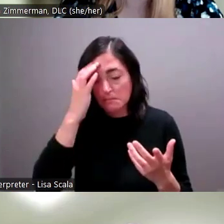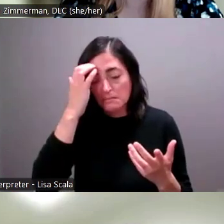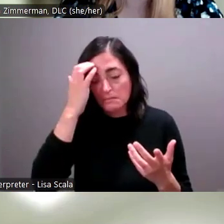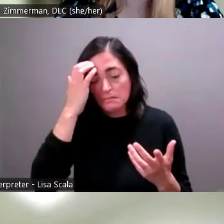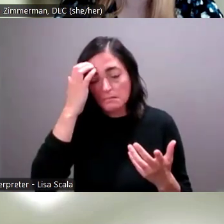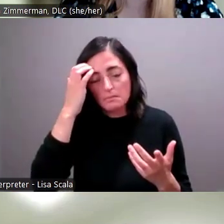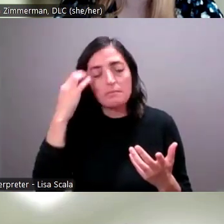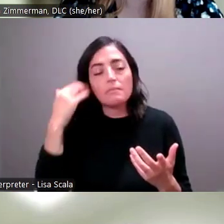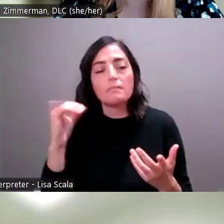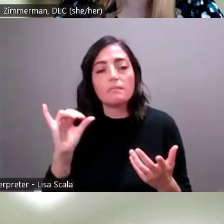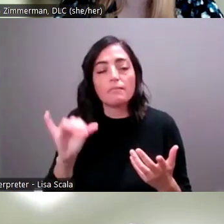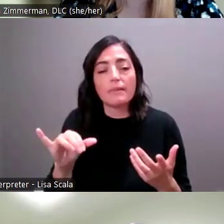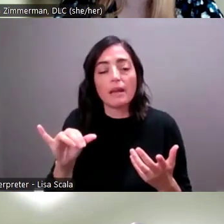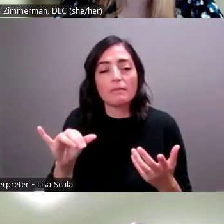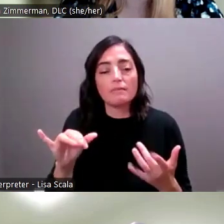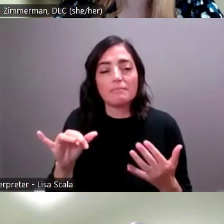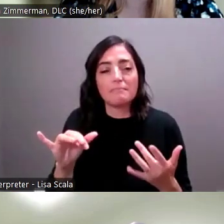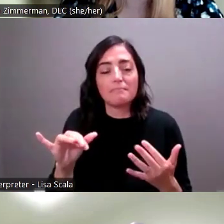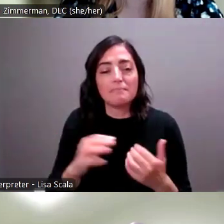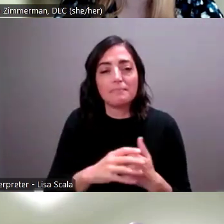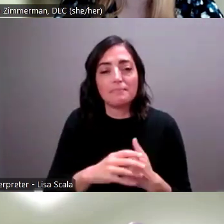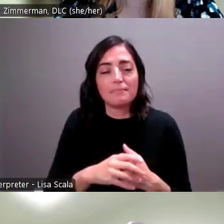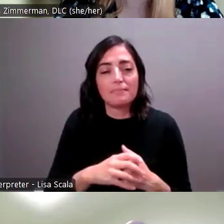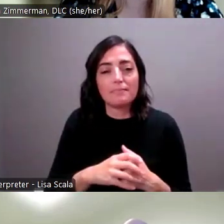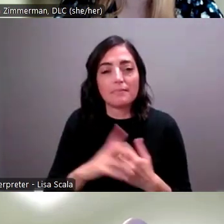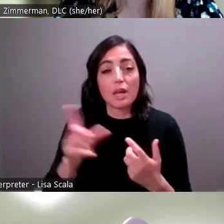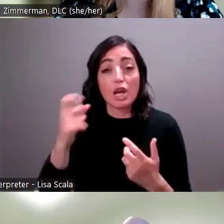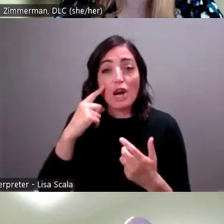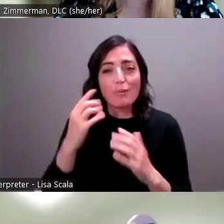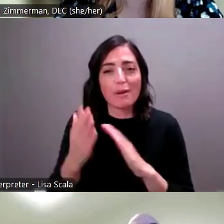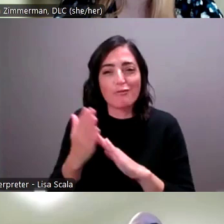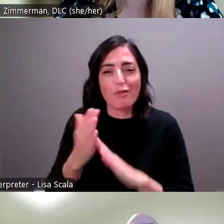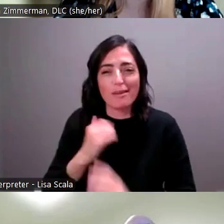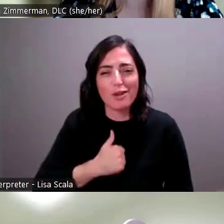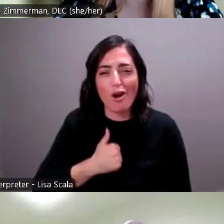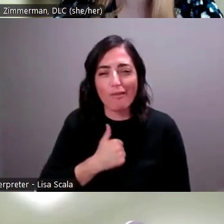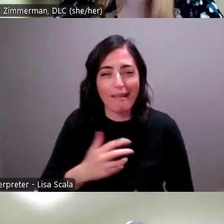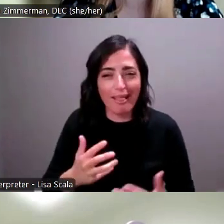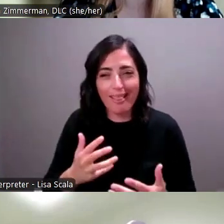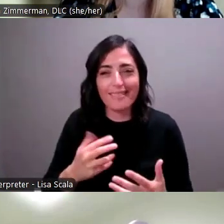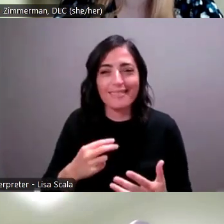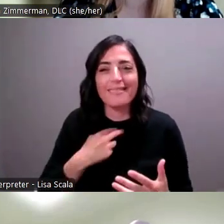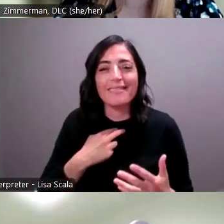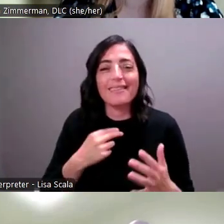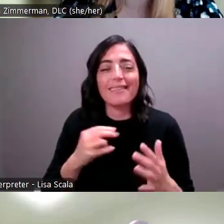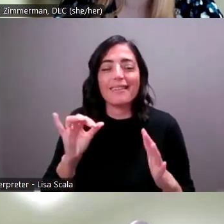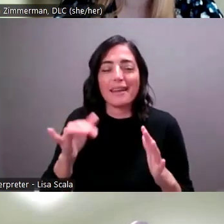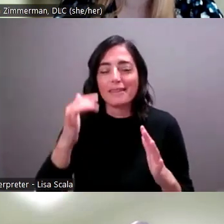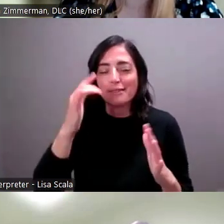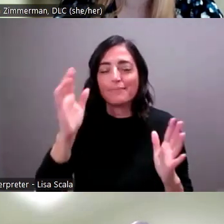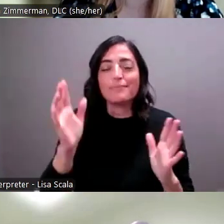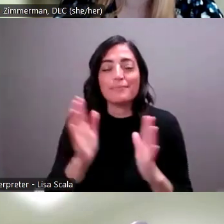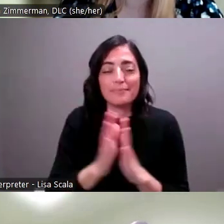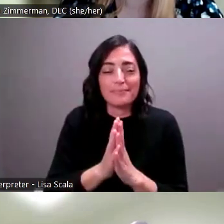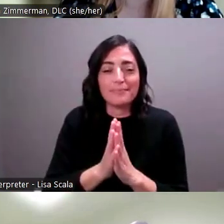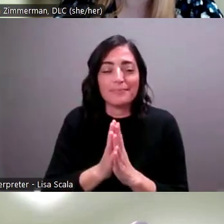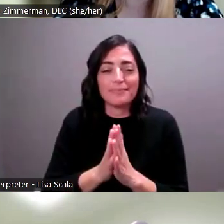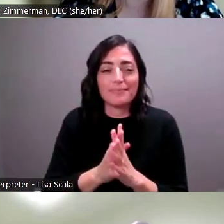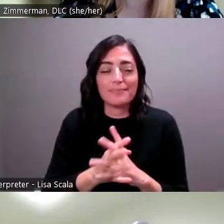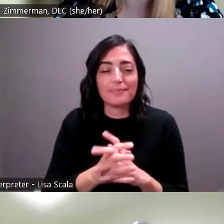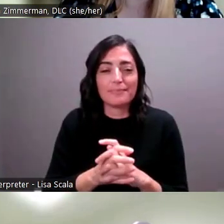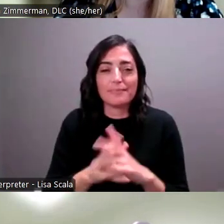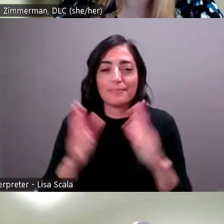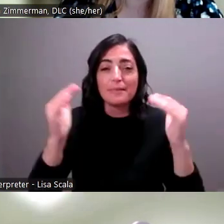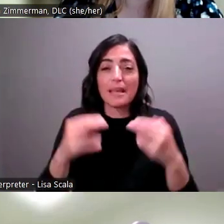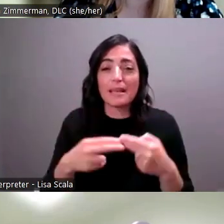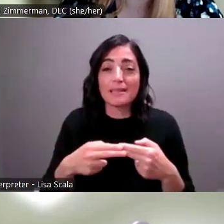that are government run. Sorry, I just sort of blanked there for a second. We go to the next